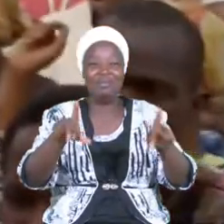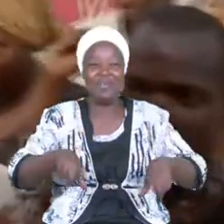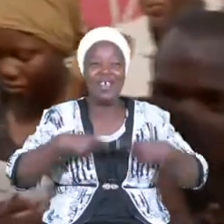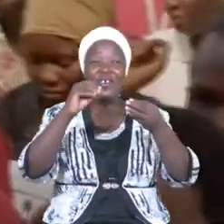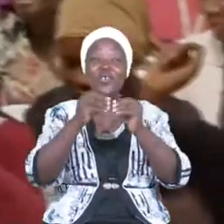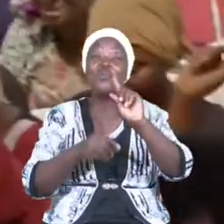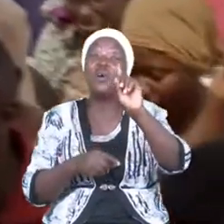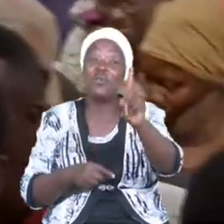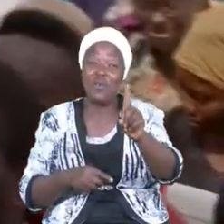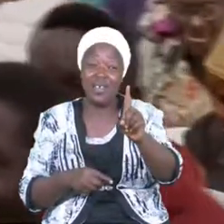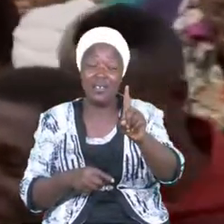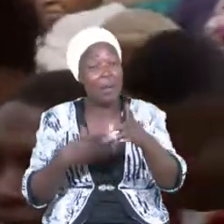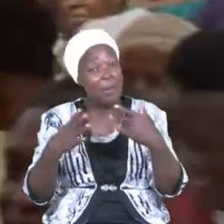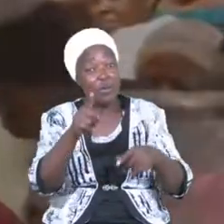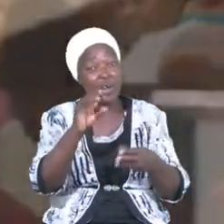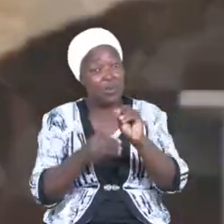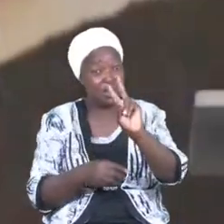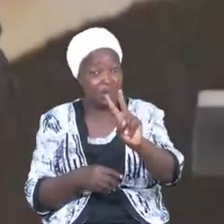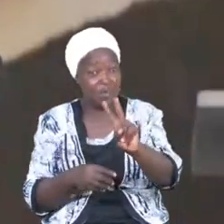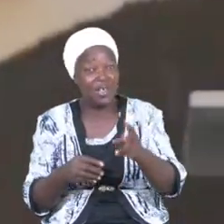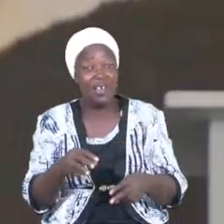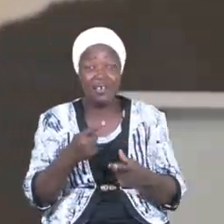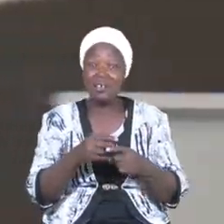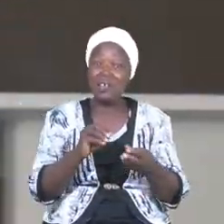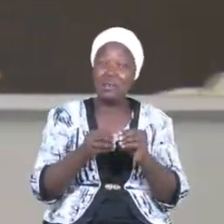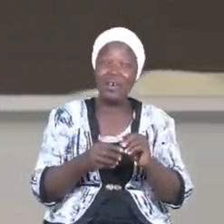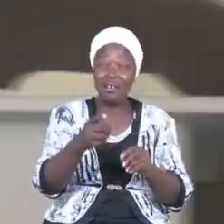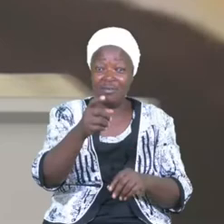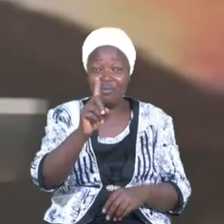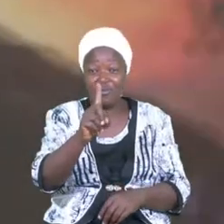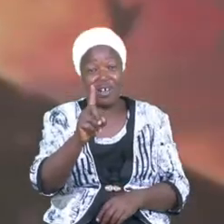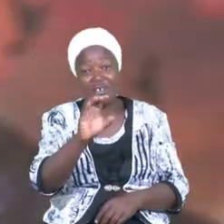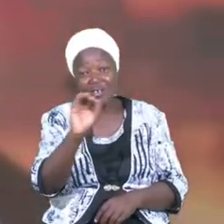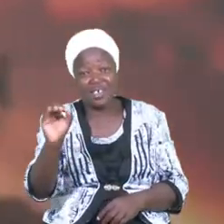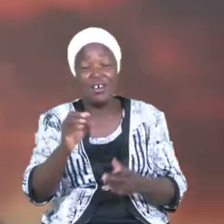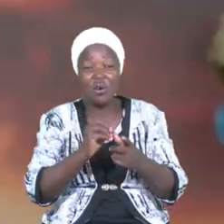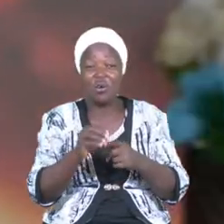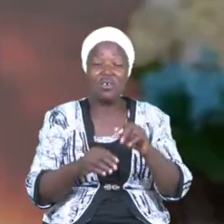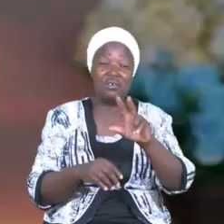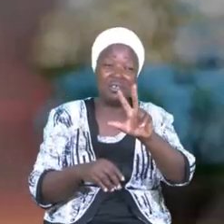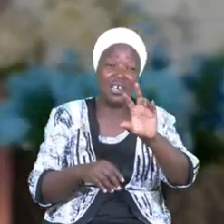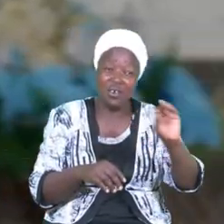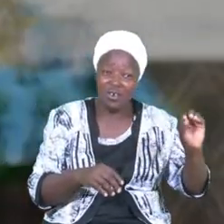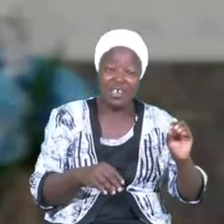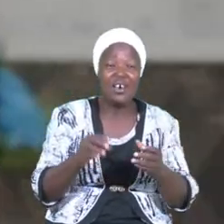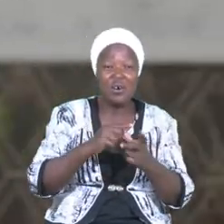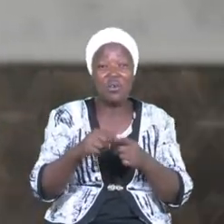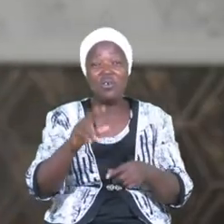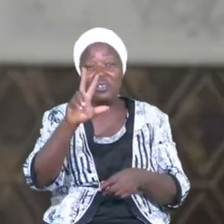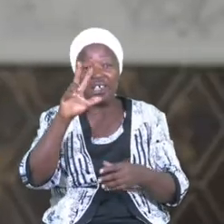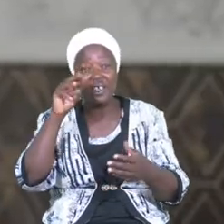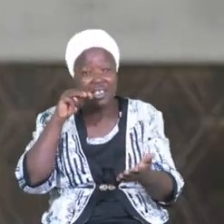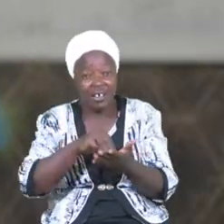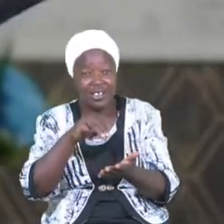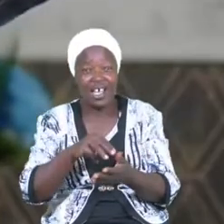number two, you are number 100, you are number 300, you are number 3,000, you are number